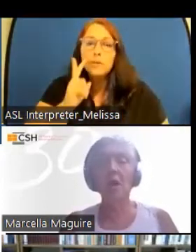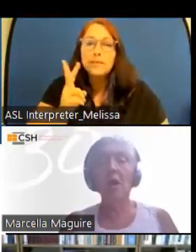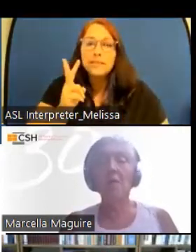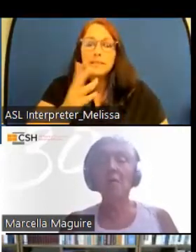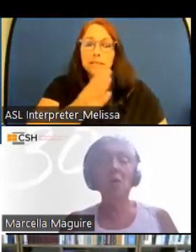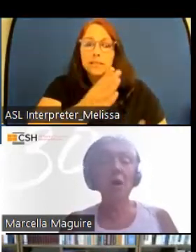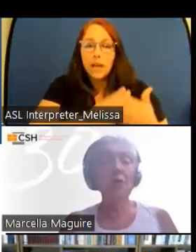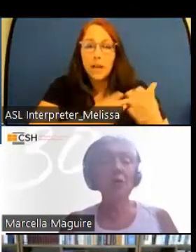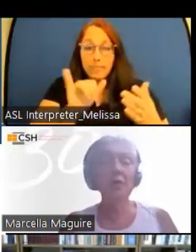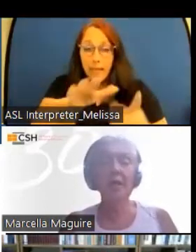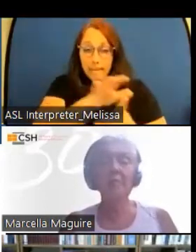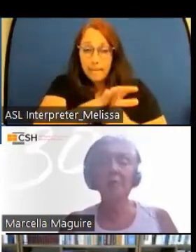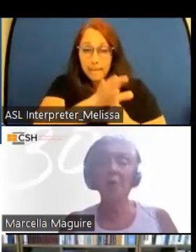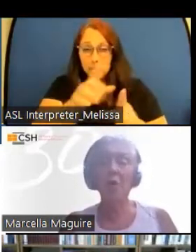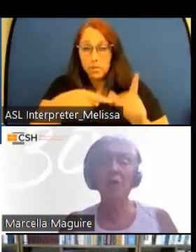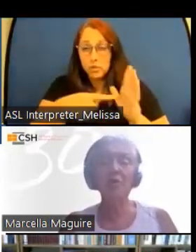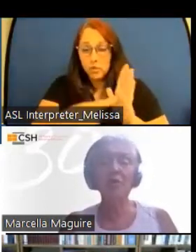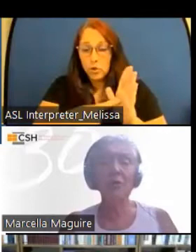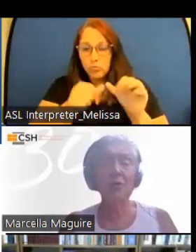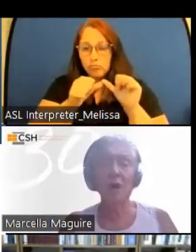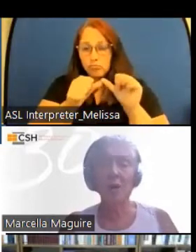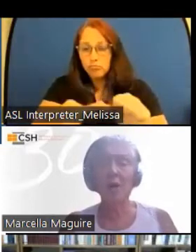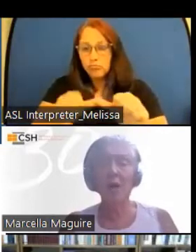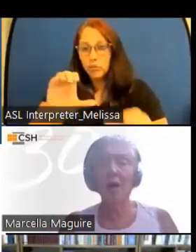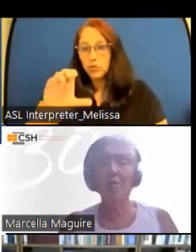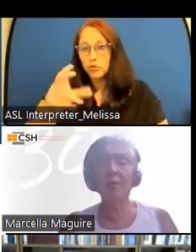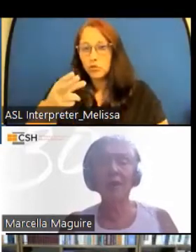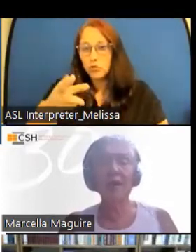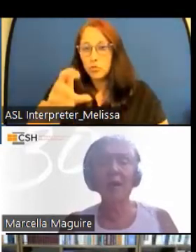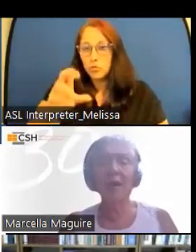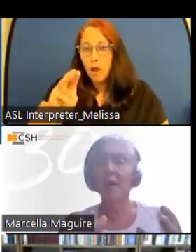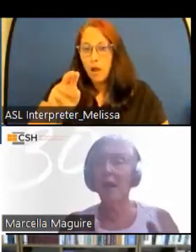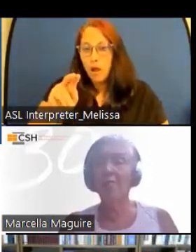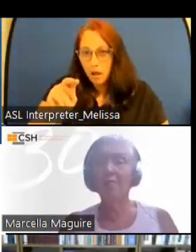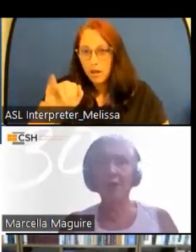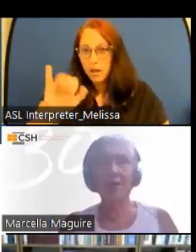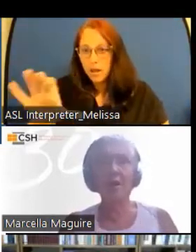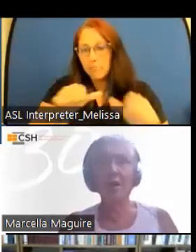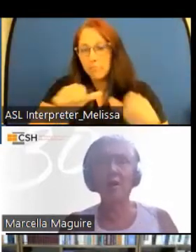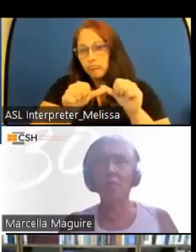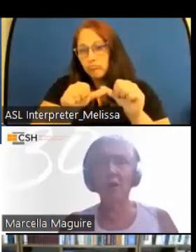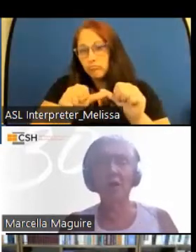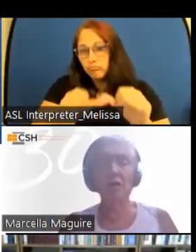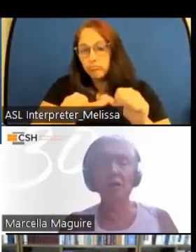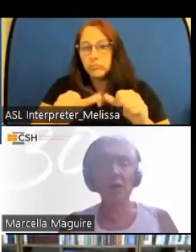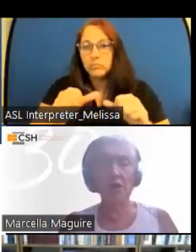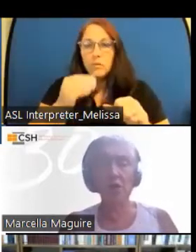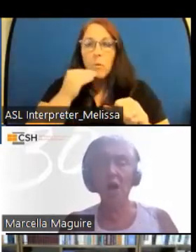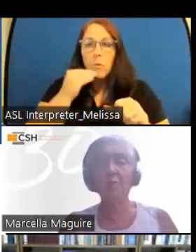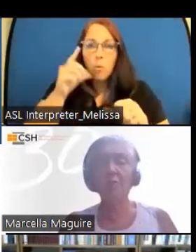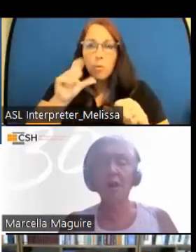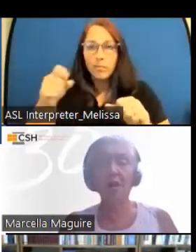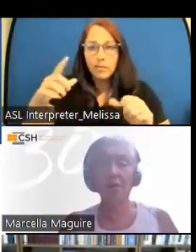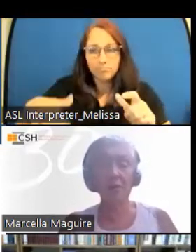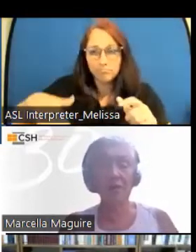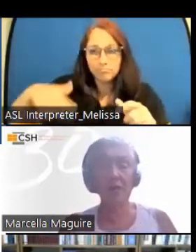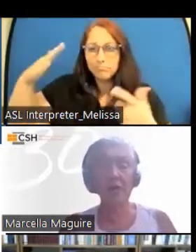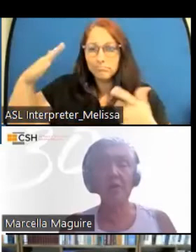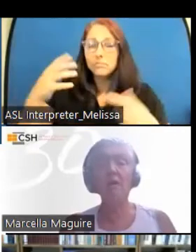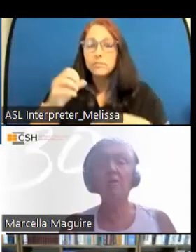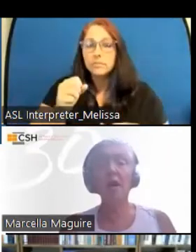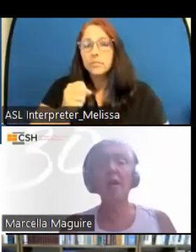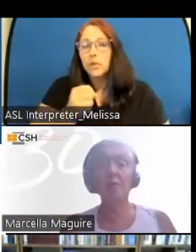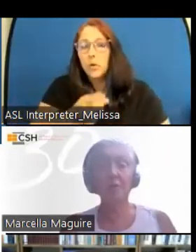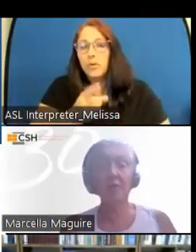homelessness. And we're also see a lot of people are homeless for the first time. They have been working low-wage jobs, not able to